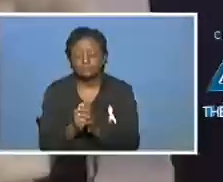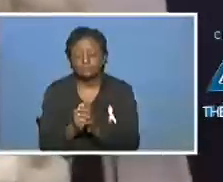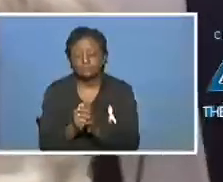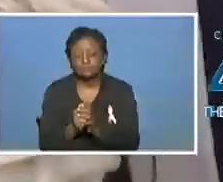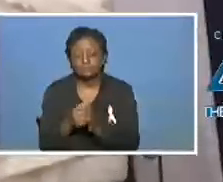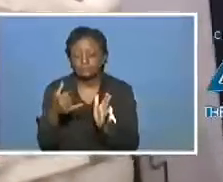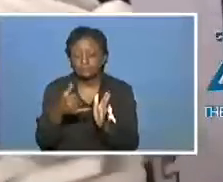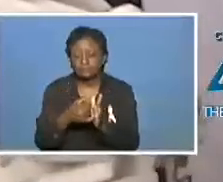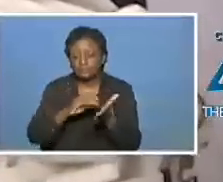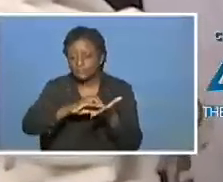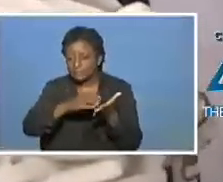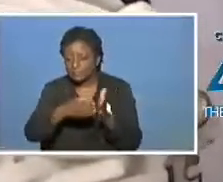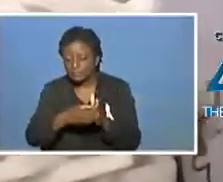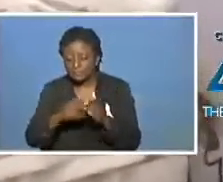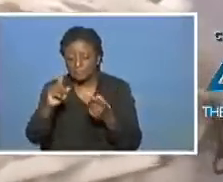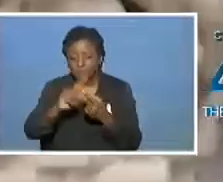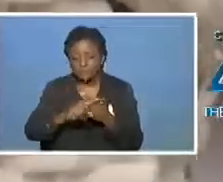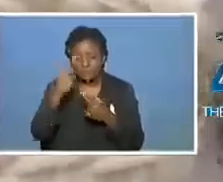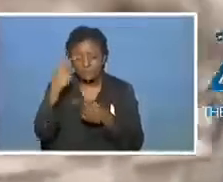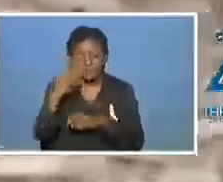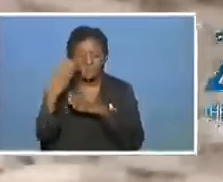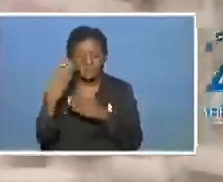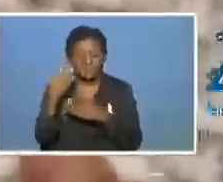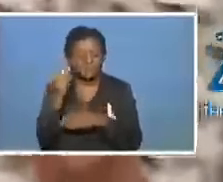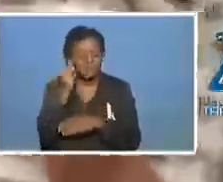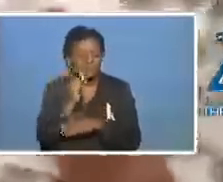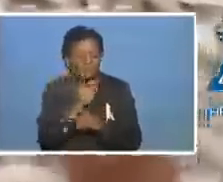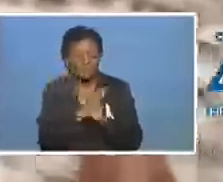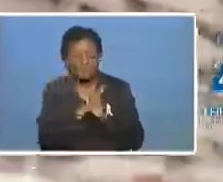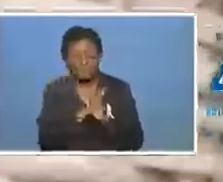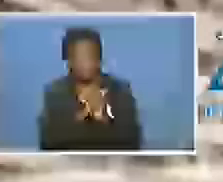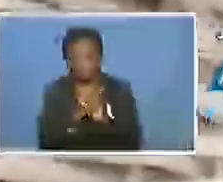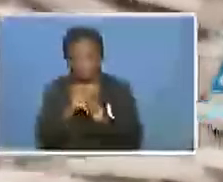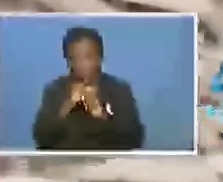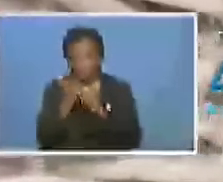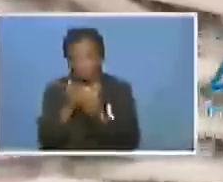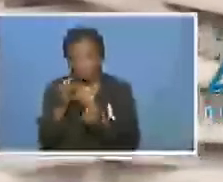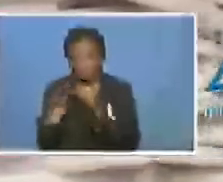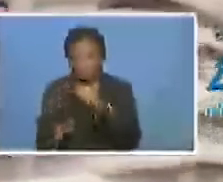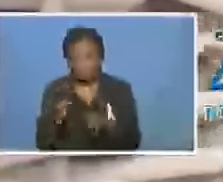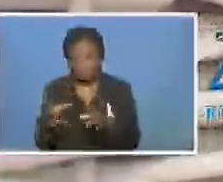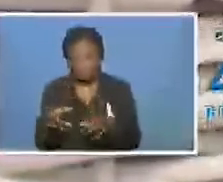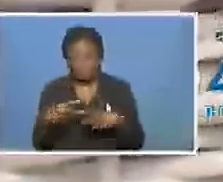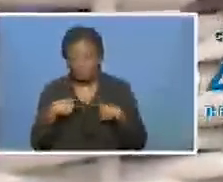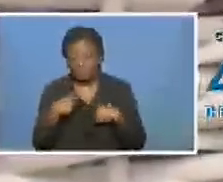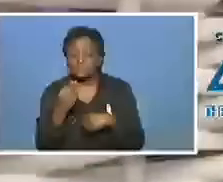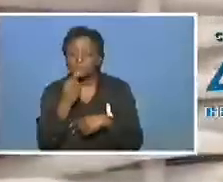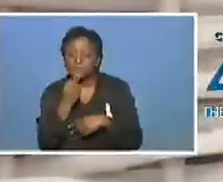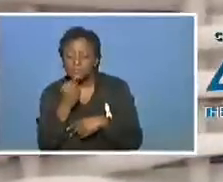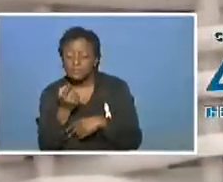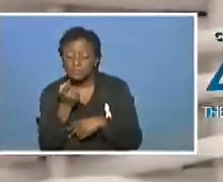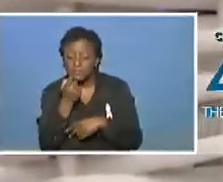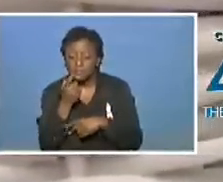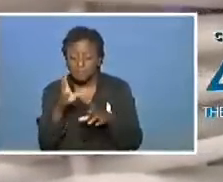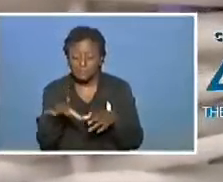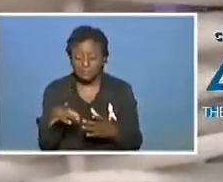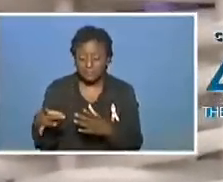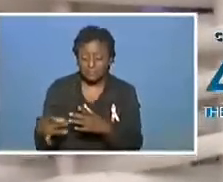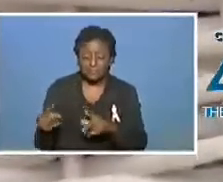Month for the Bahamas Girl Guides Association, and if you've got a sweet tooth, you can choose from